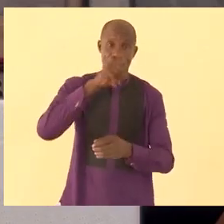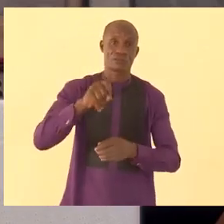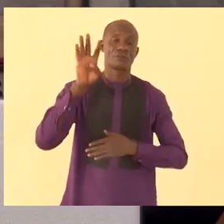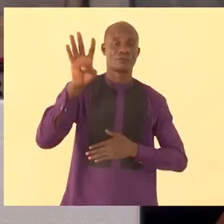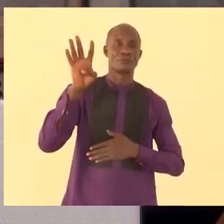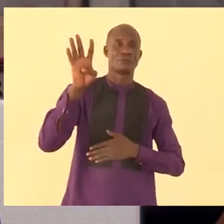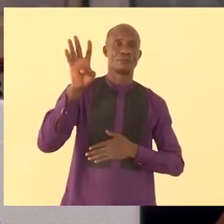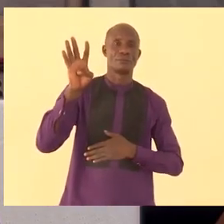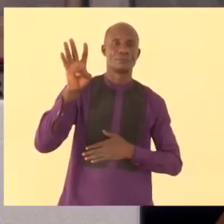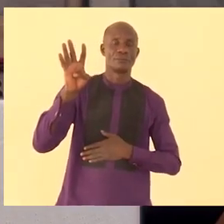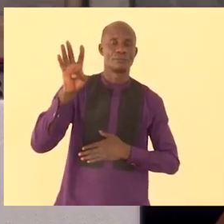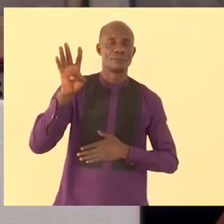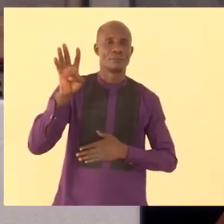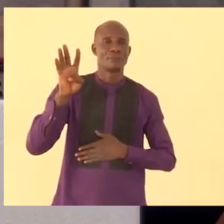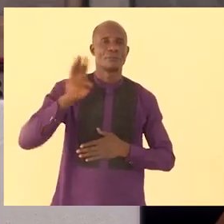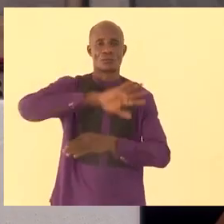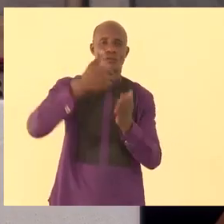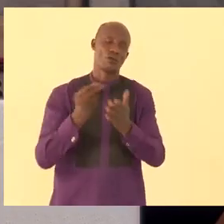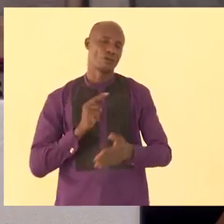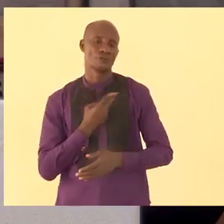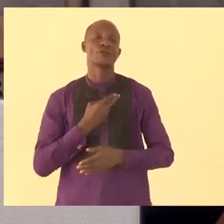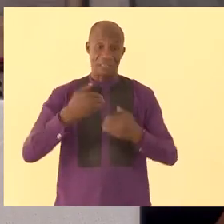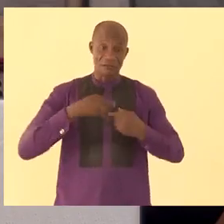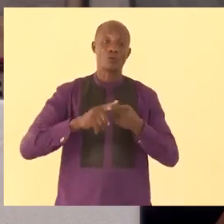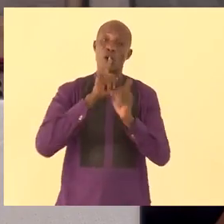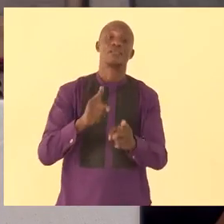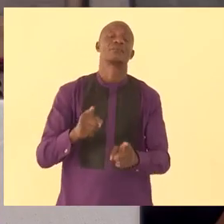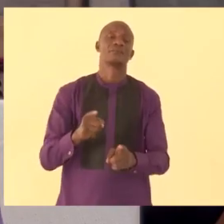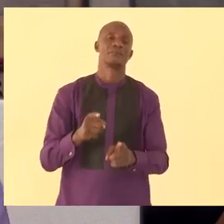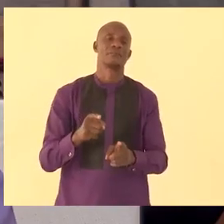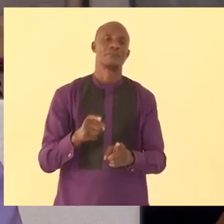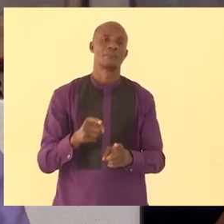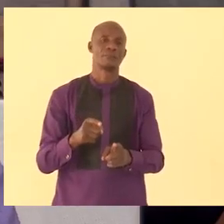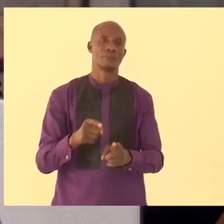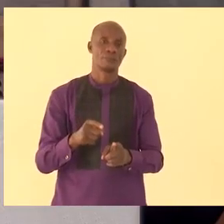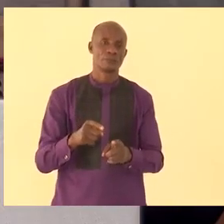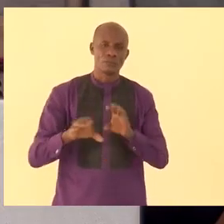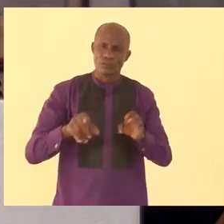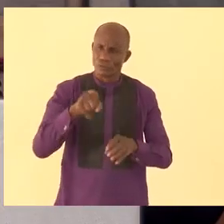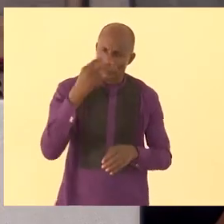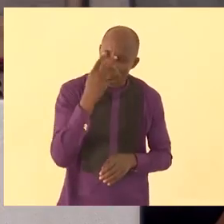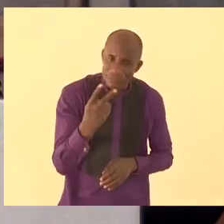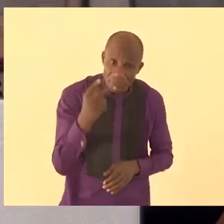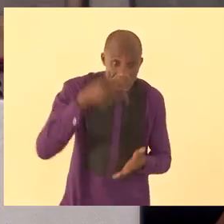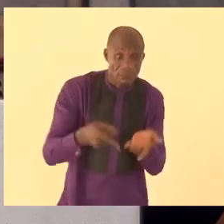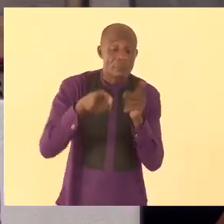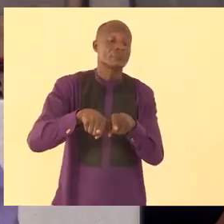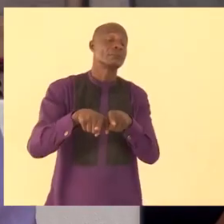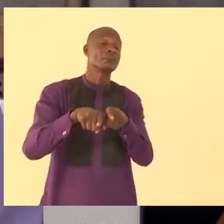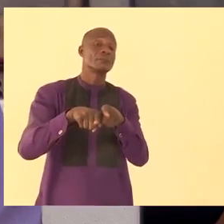I said, no, it's not only Helen that has to answer that. All of us have to answer that. Because when we hear, did you see what